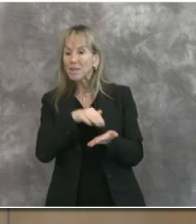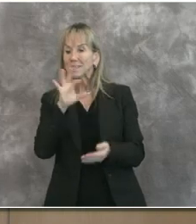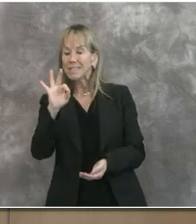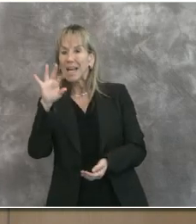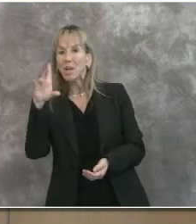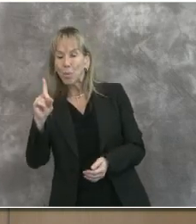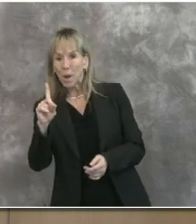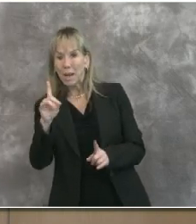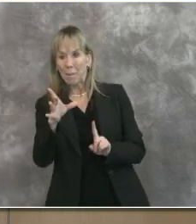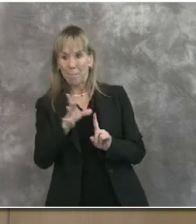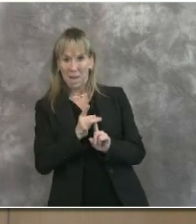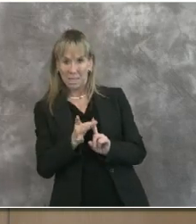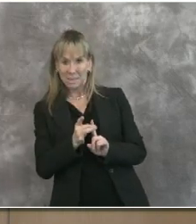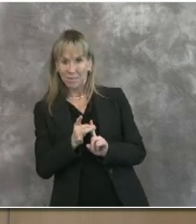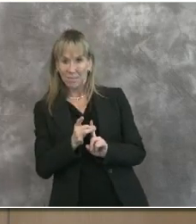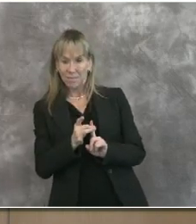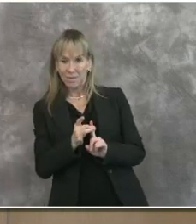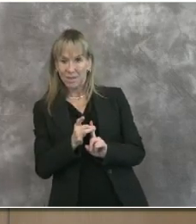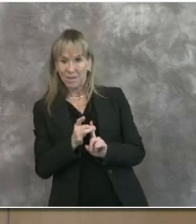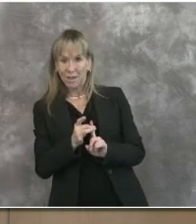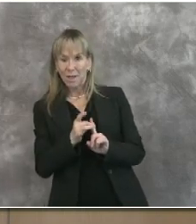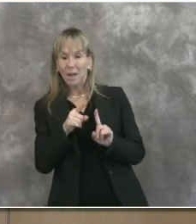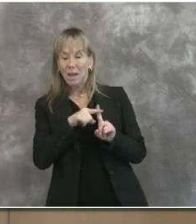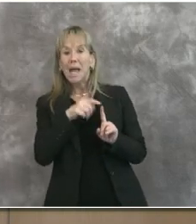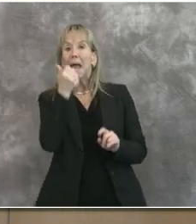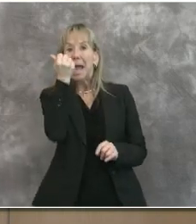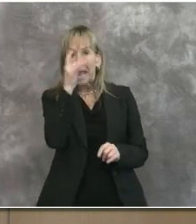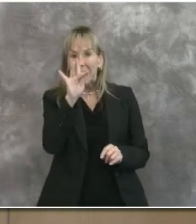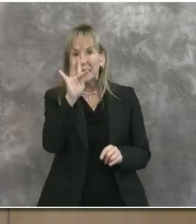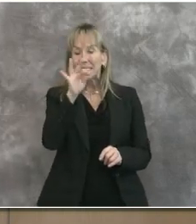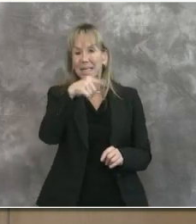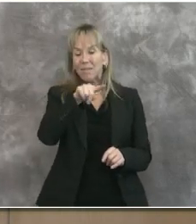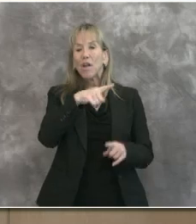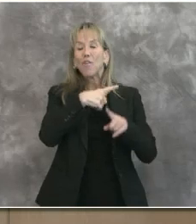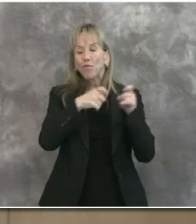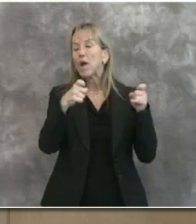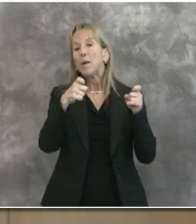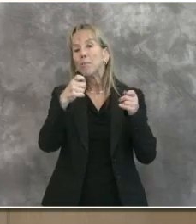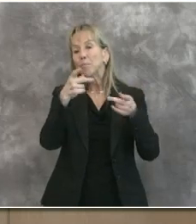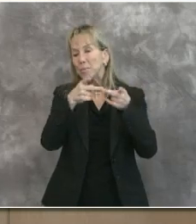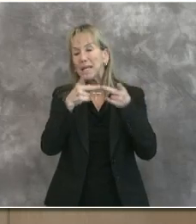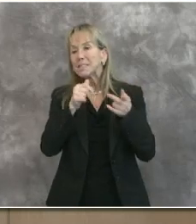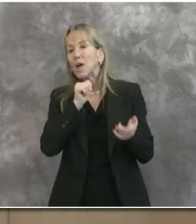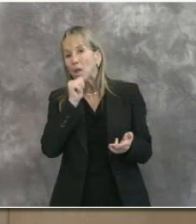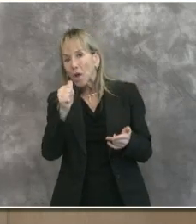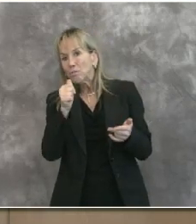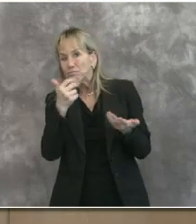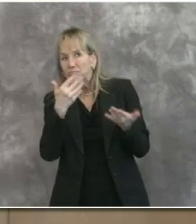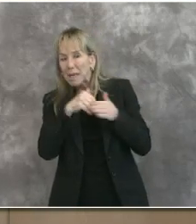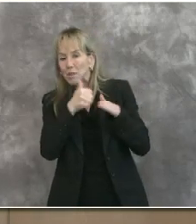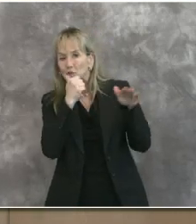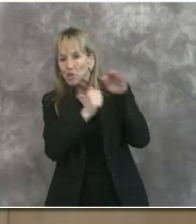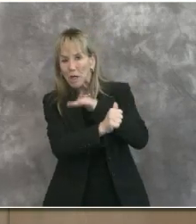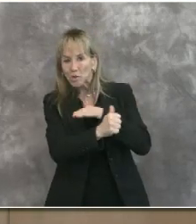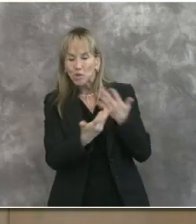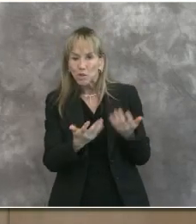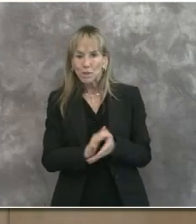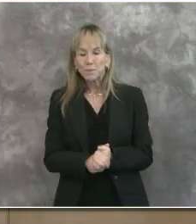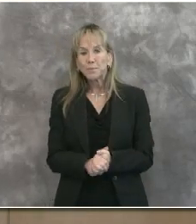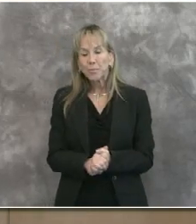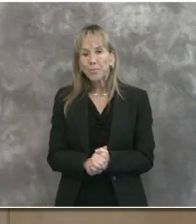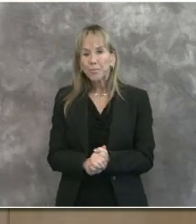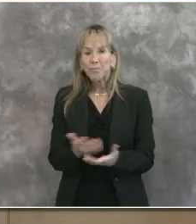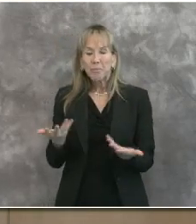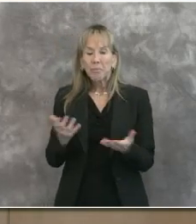tests we have to date, 18 of those have come from unsheltered individuals. And then real quick, the number